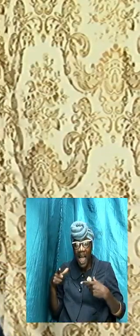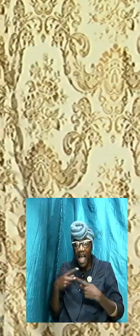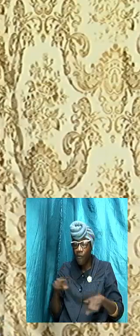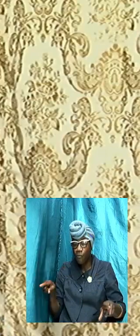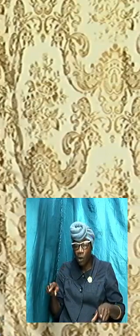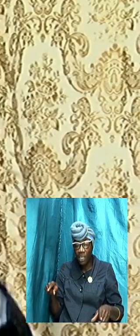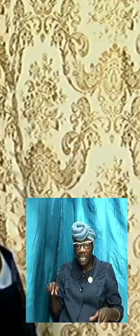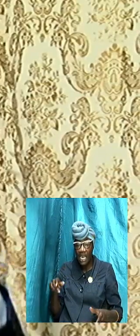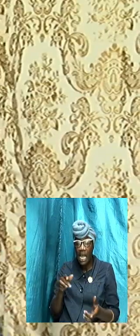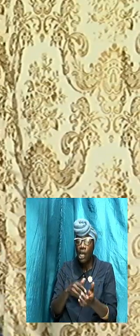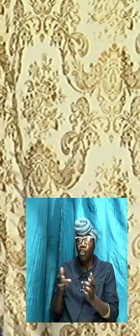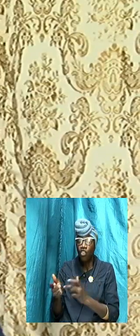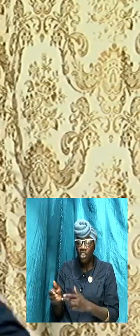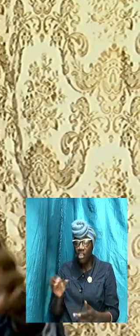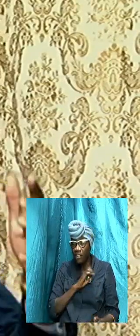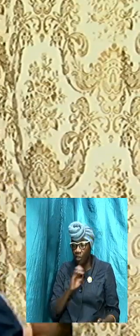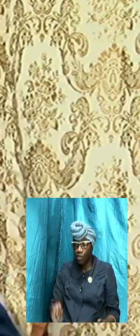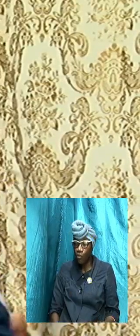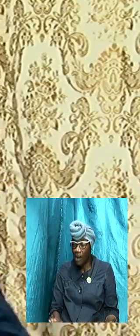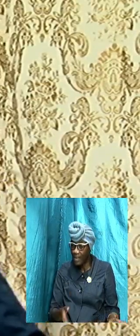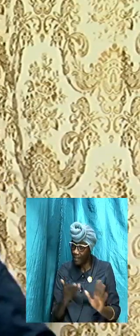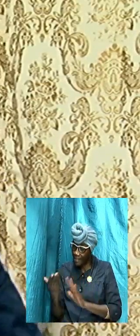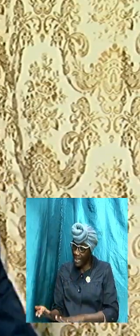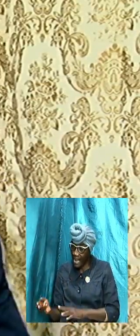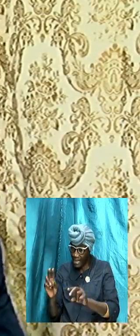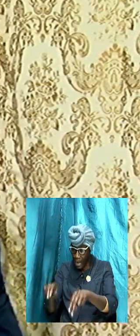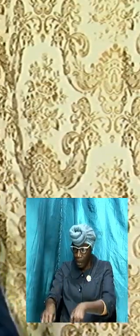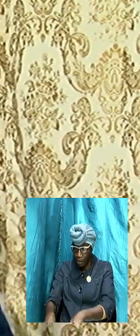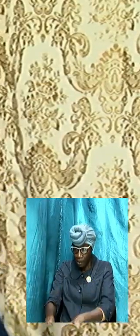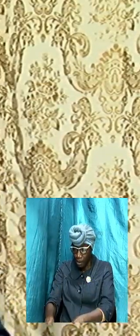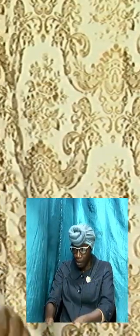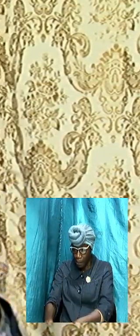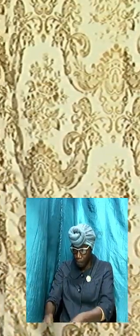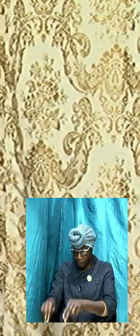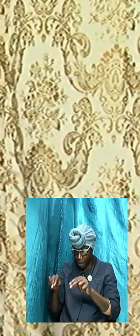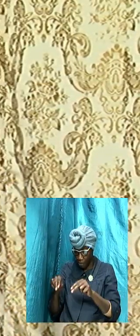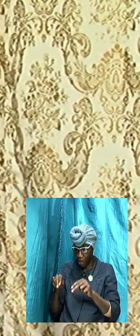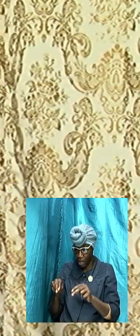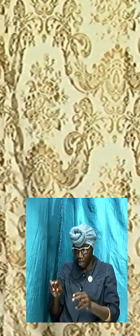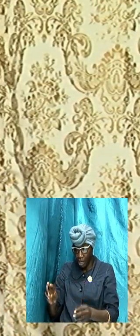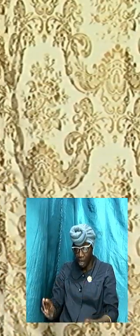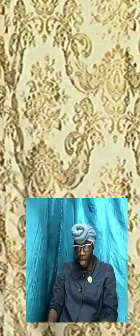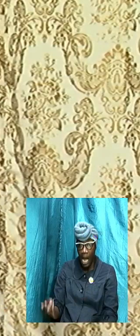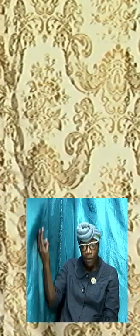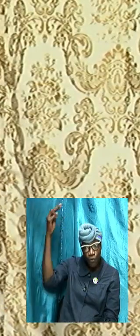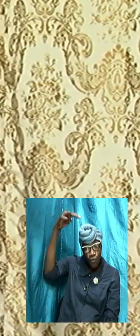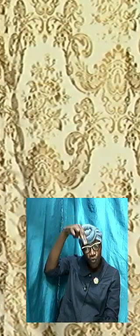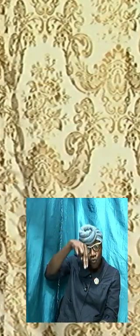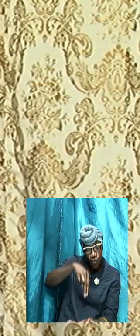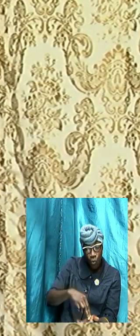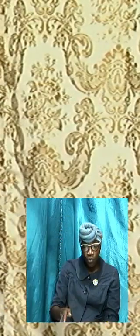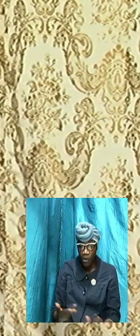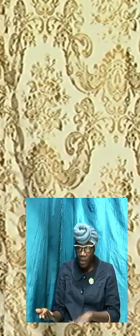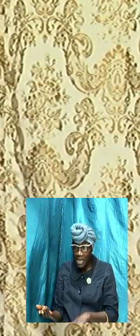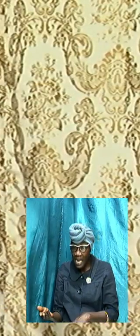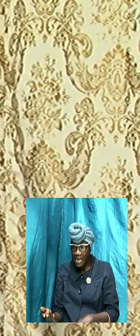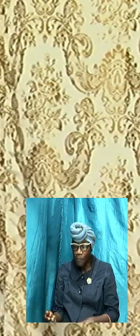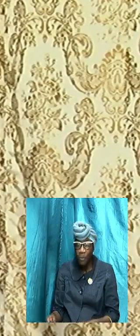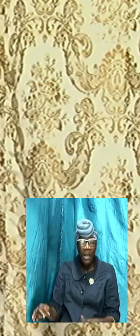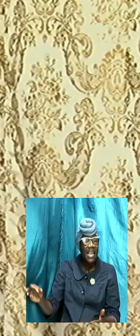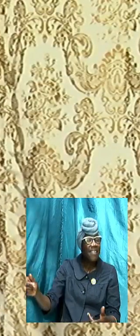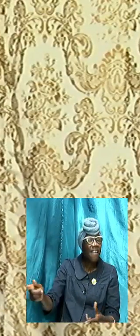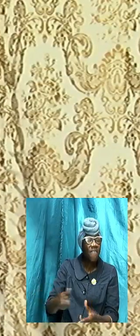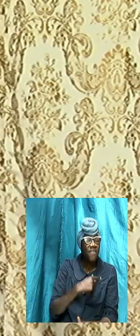that Jesus Christ died, he buried, and he rose from the dead. And just like how he's the first fruit of them that slept,